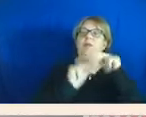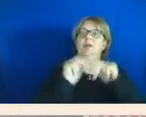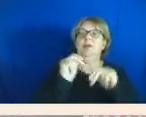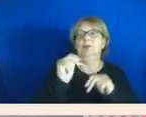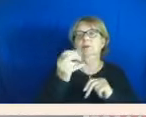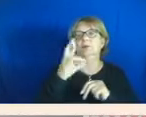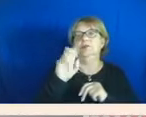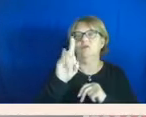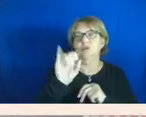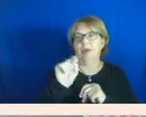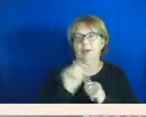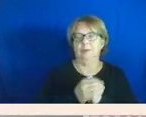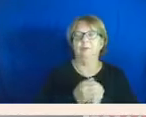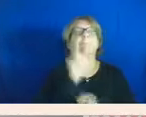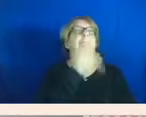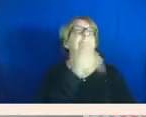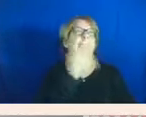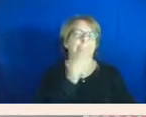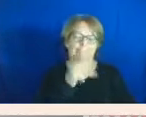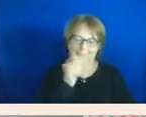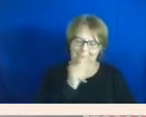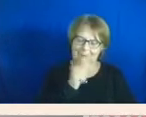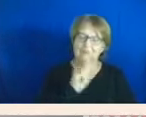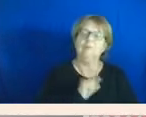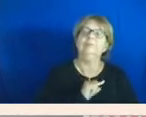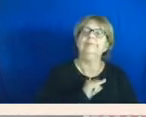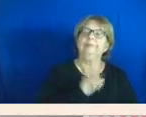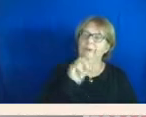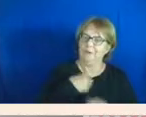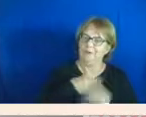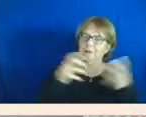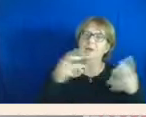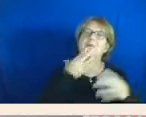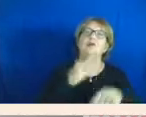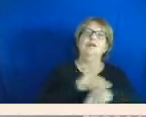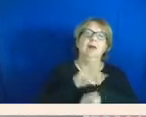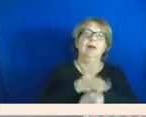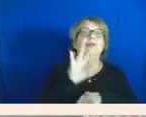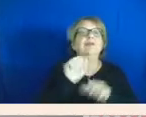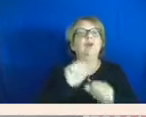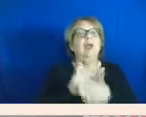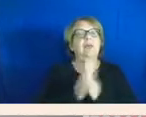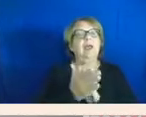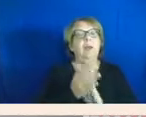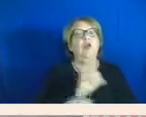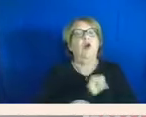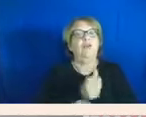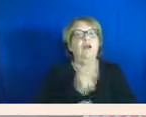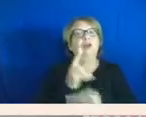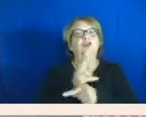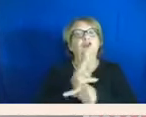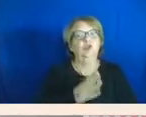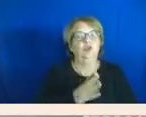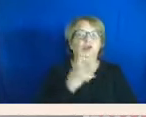Yes, I do have a lot of good advice for that. If they can become an authorized user, do that. If they're a student,